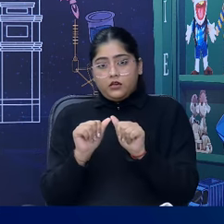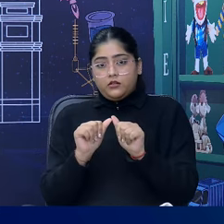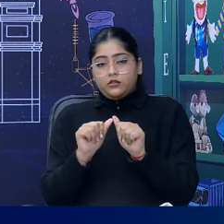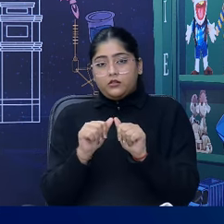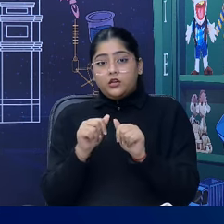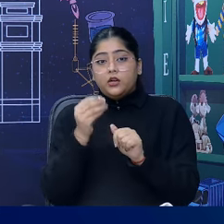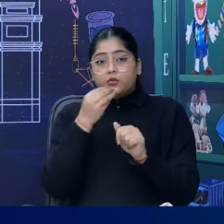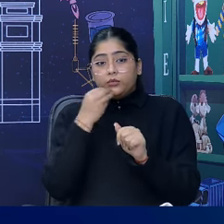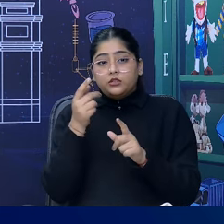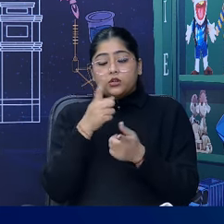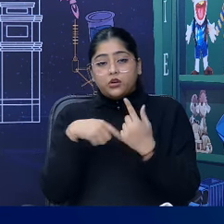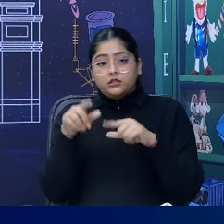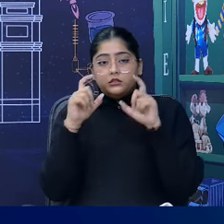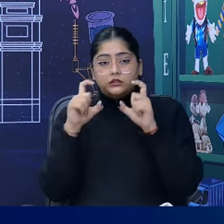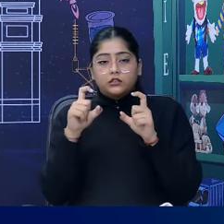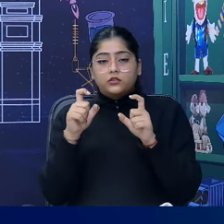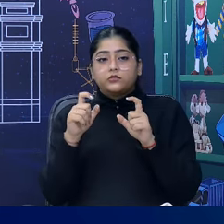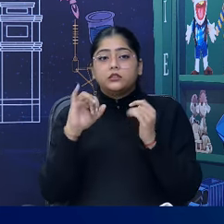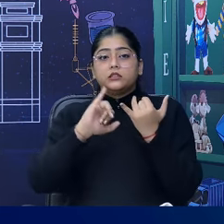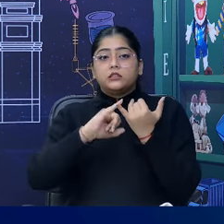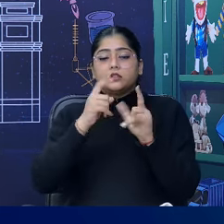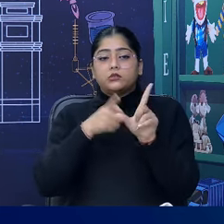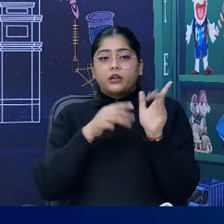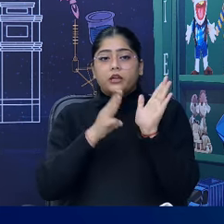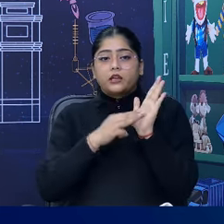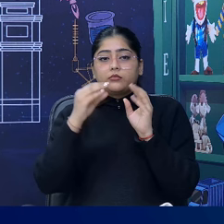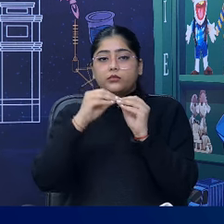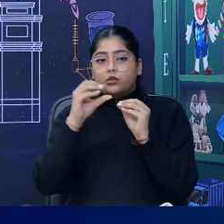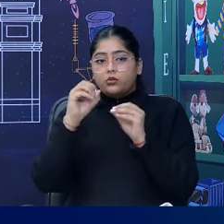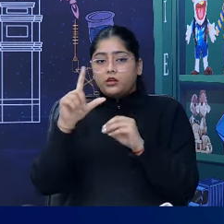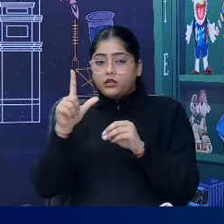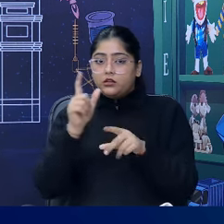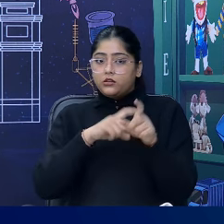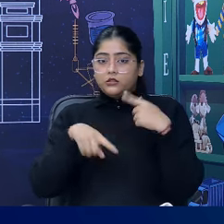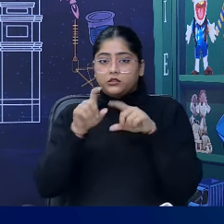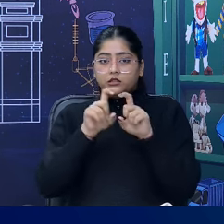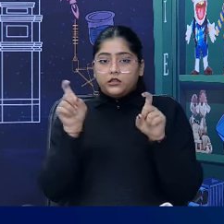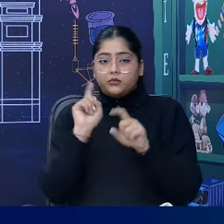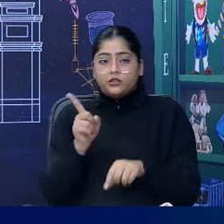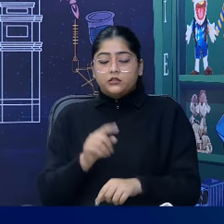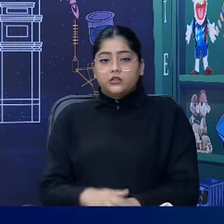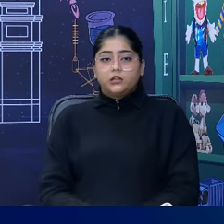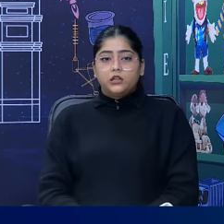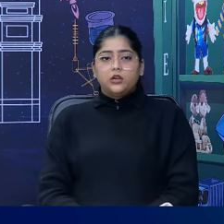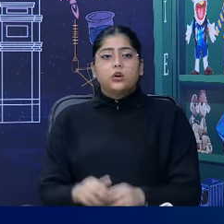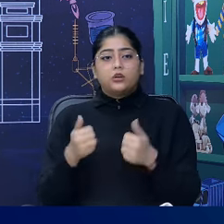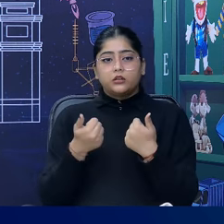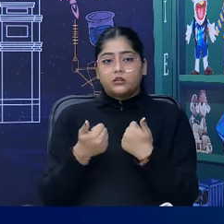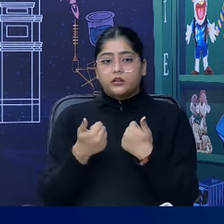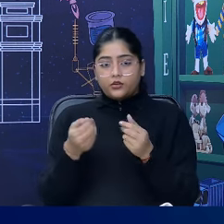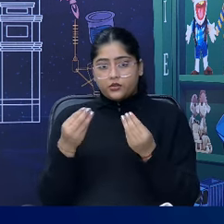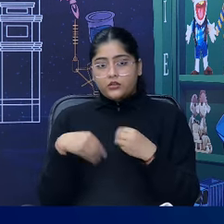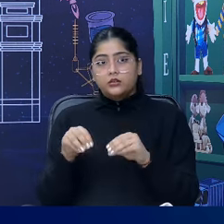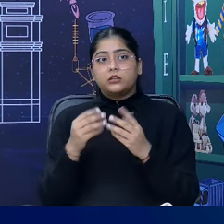the symbol also. Right. So, the idea of subset is clear? Yes, ma'am. Okay, we can just